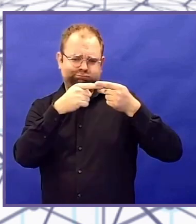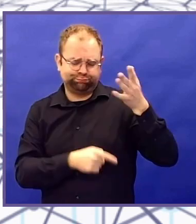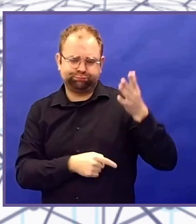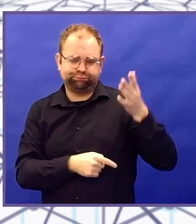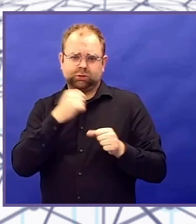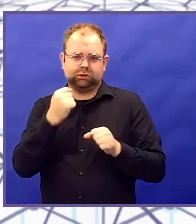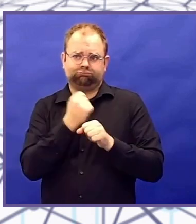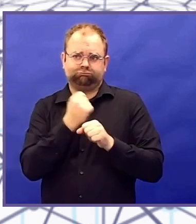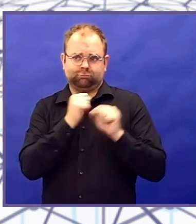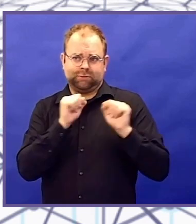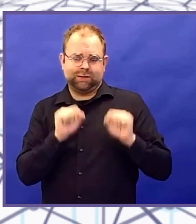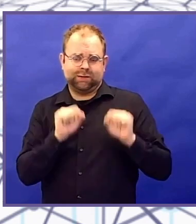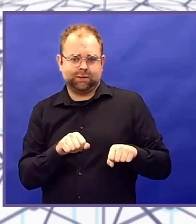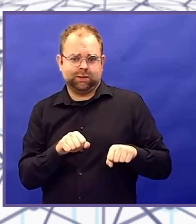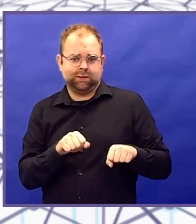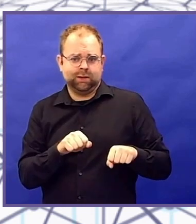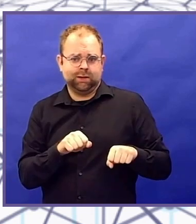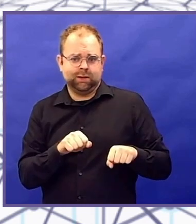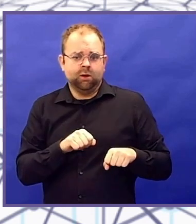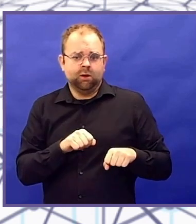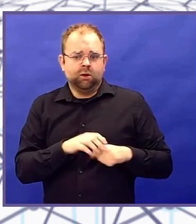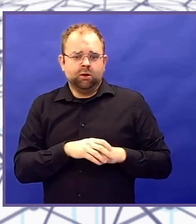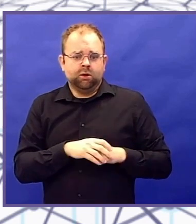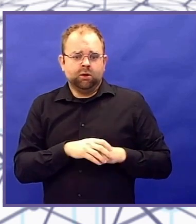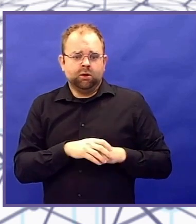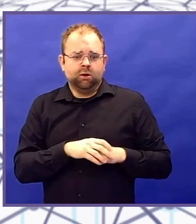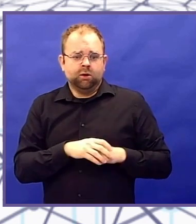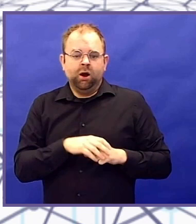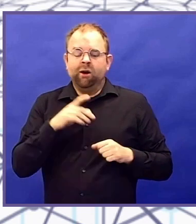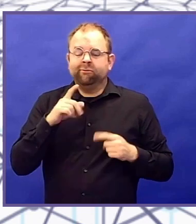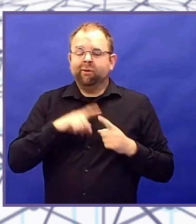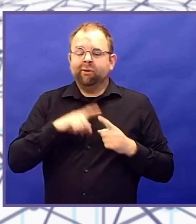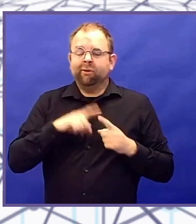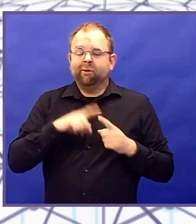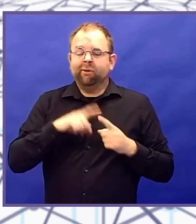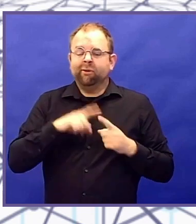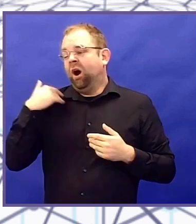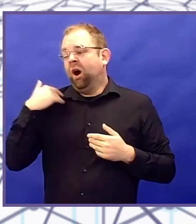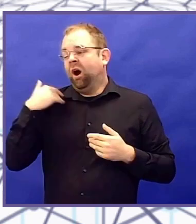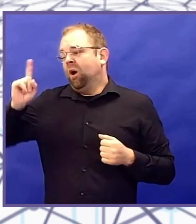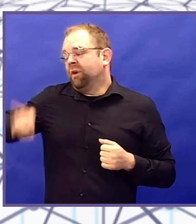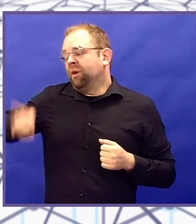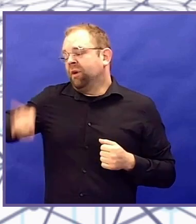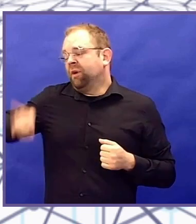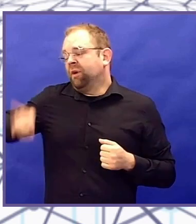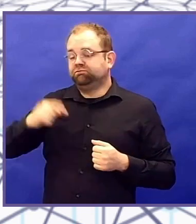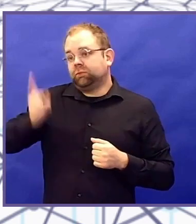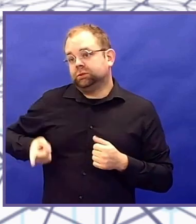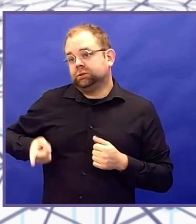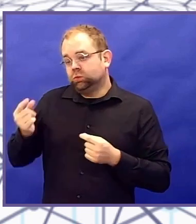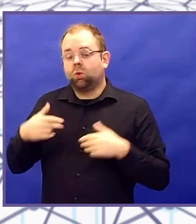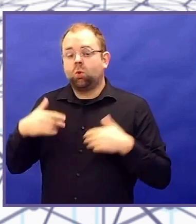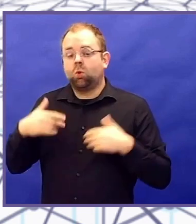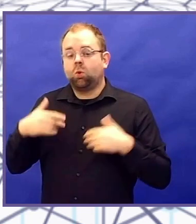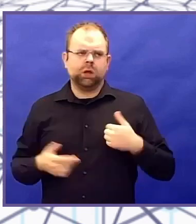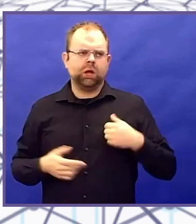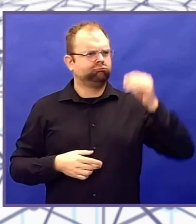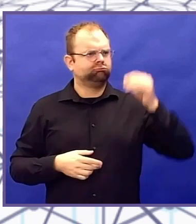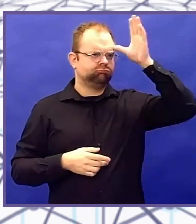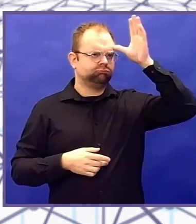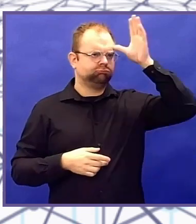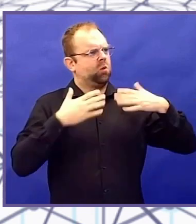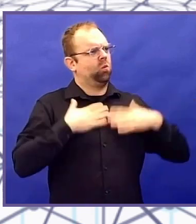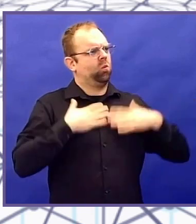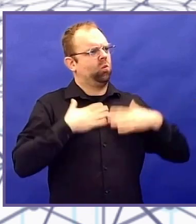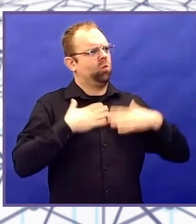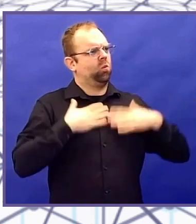way, in a large company, in a medium-sized company, in a way that becomes visible, becomes the envy